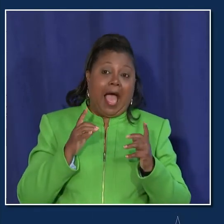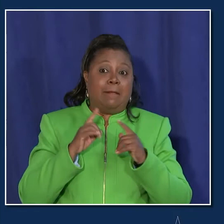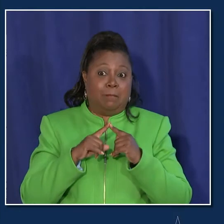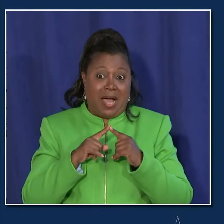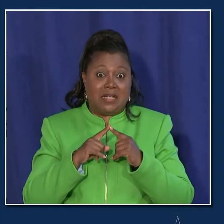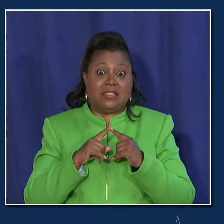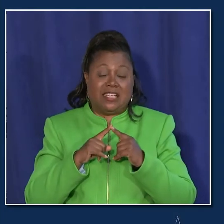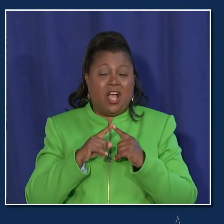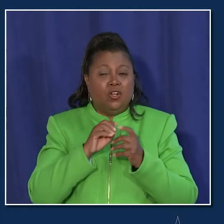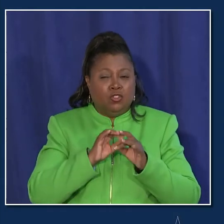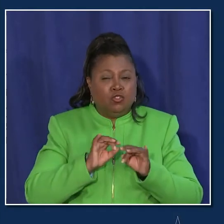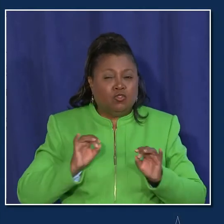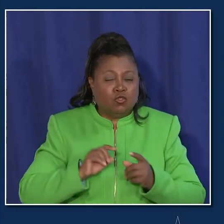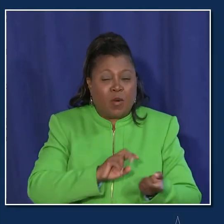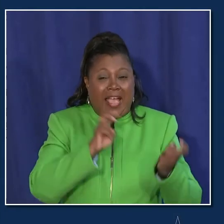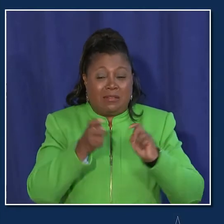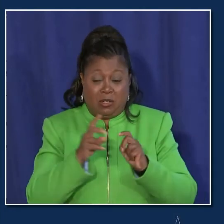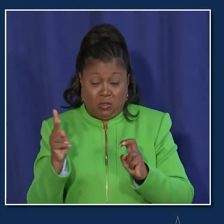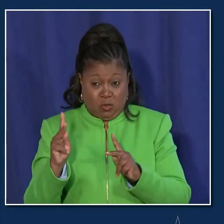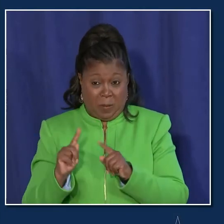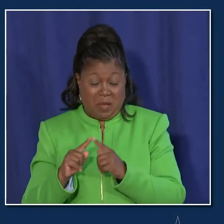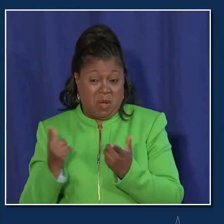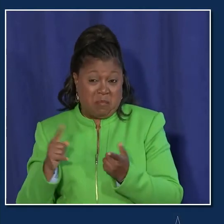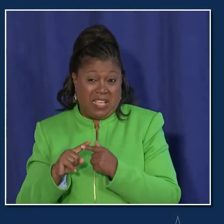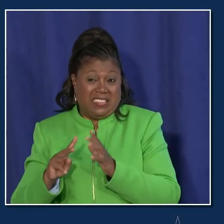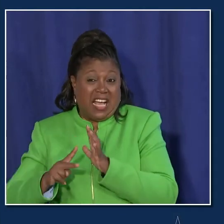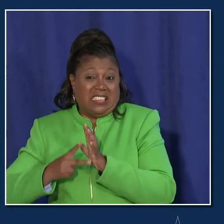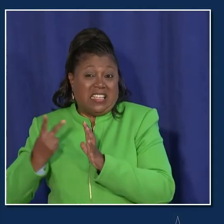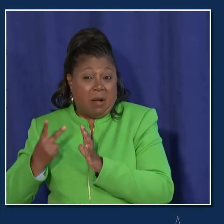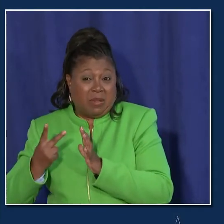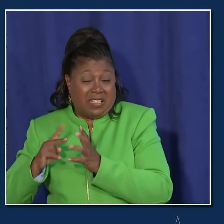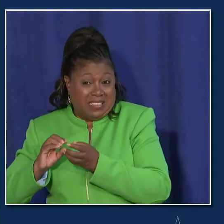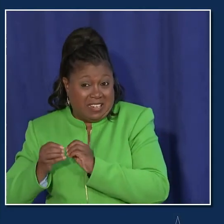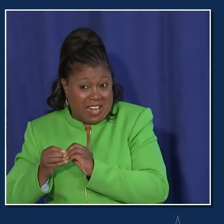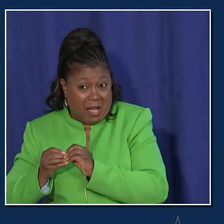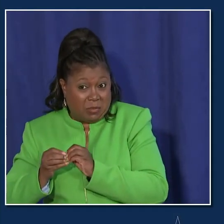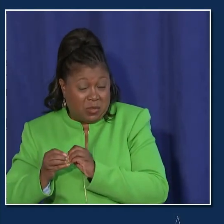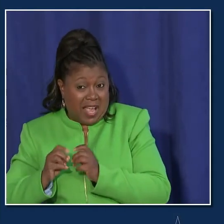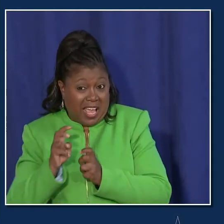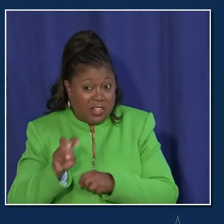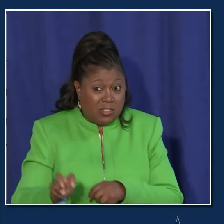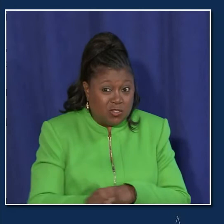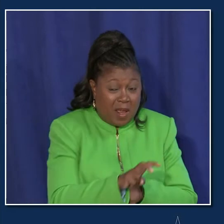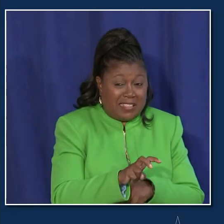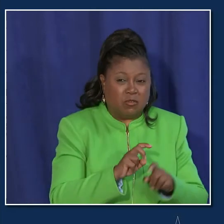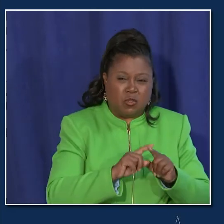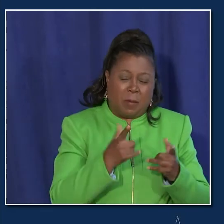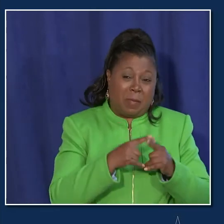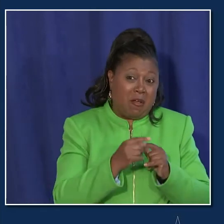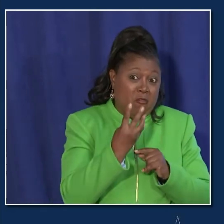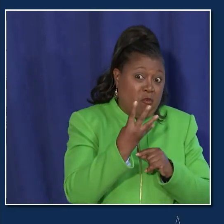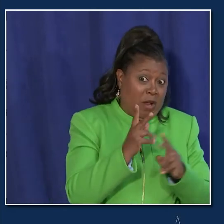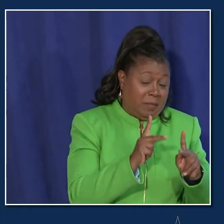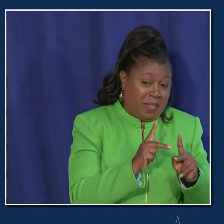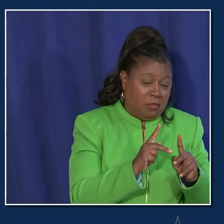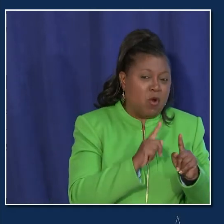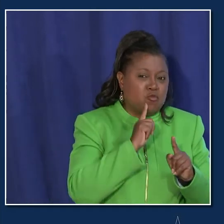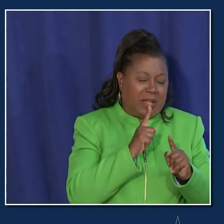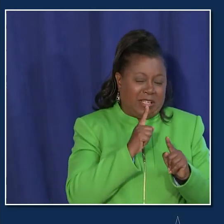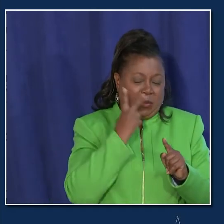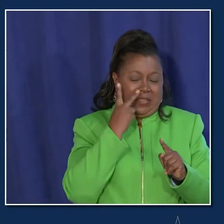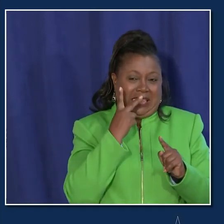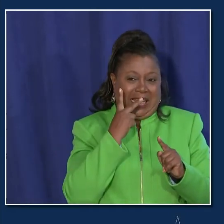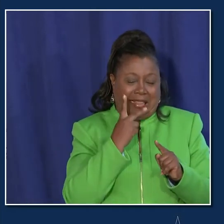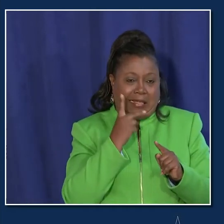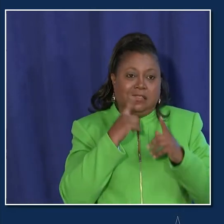a transmission to 2 people means a doubling of numbers, and a transmission, to potentially 4 people, really you see